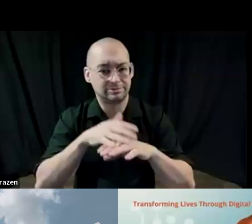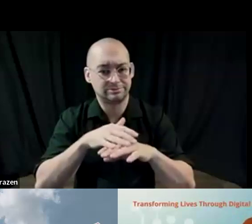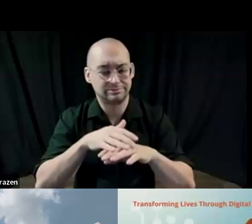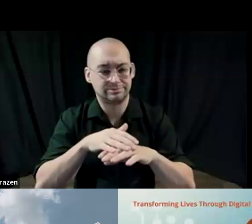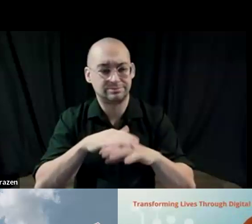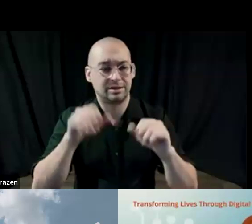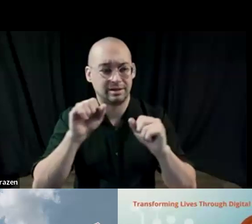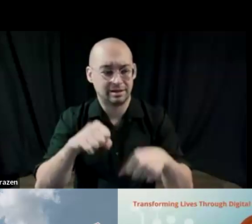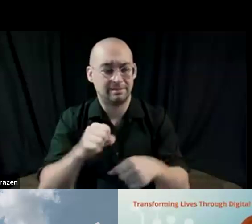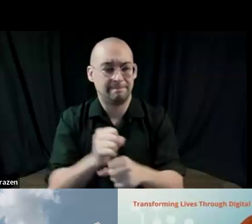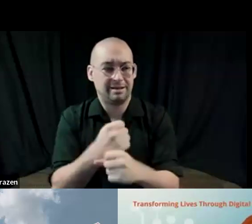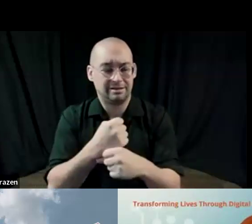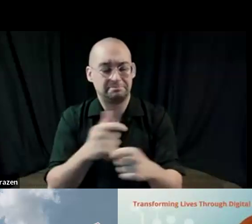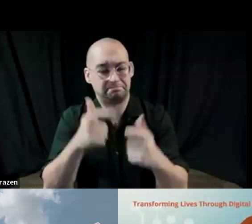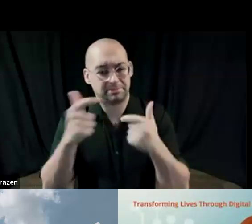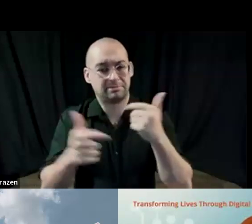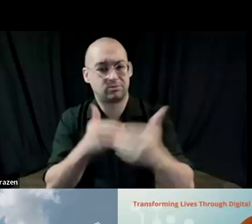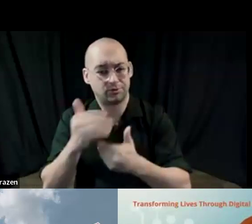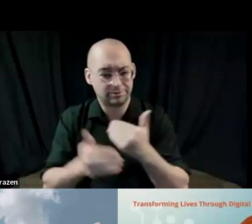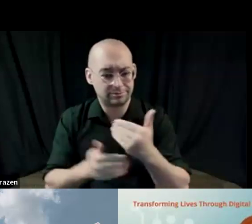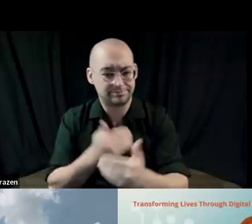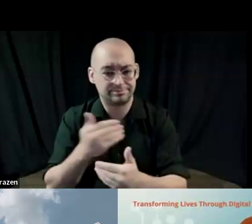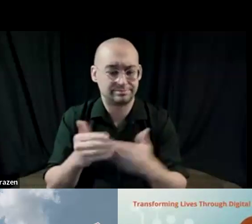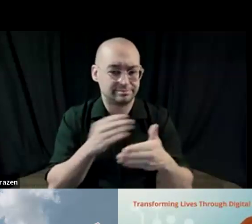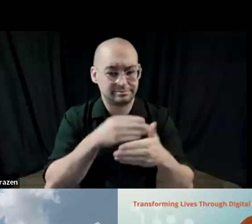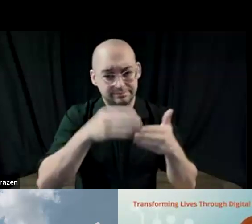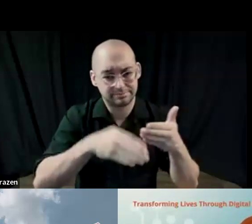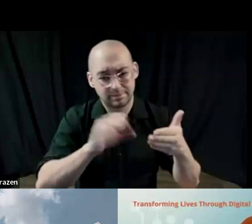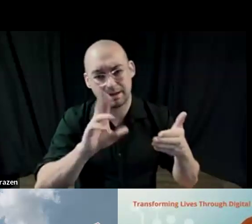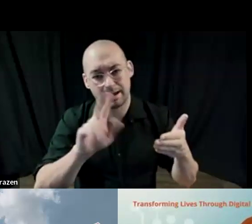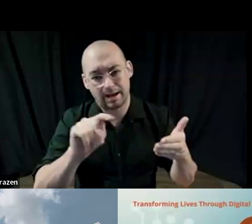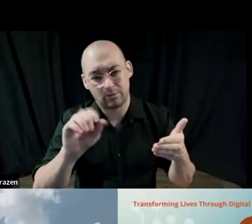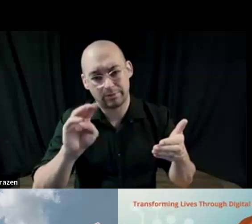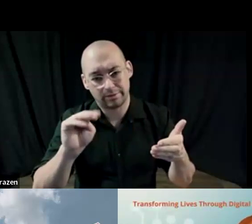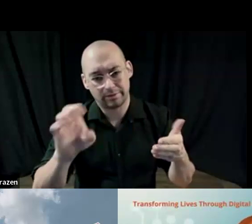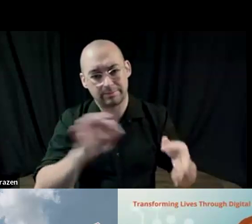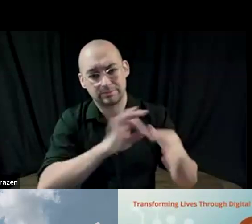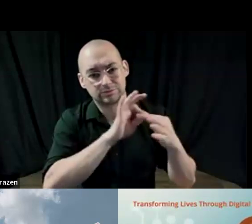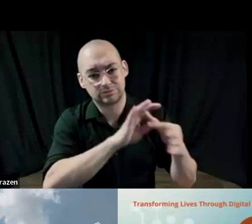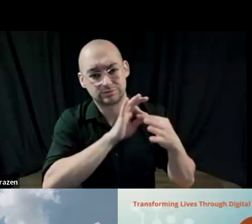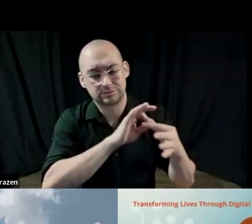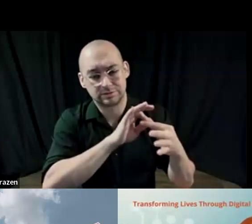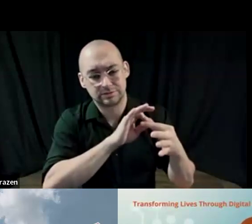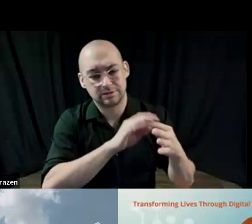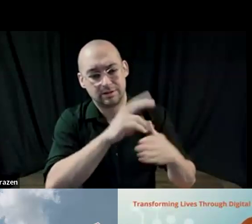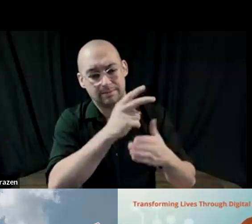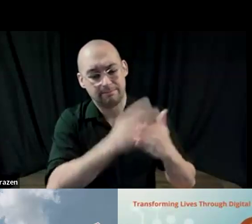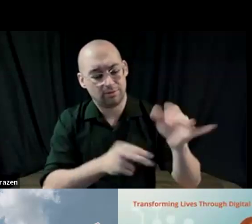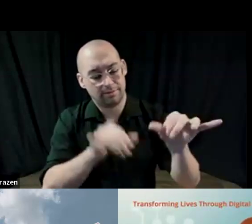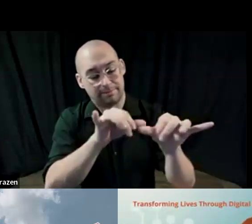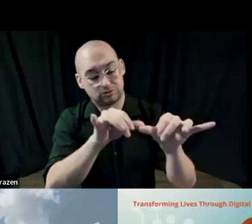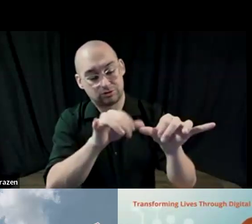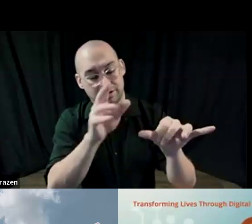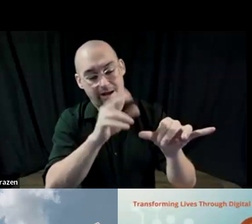make significant progress on both on the outcomes associated with, both the measurable objectives and the